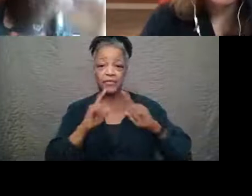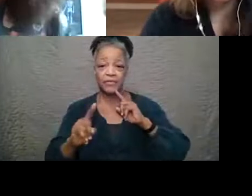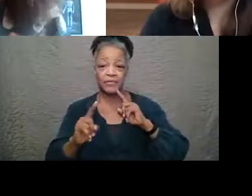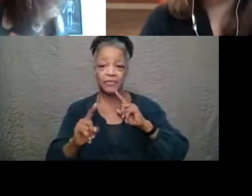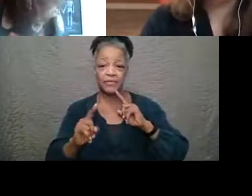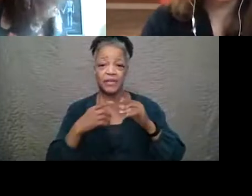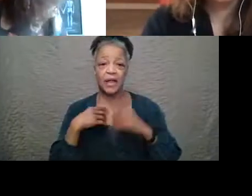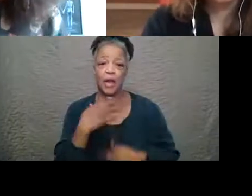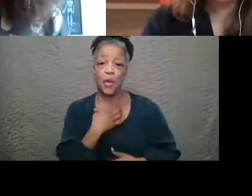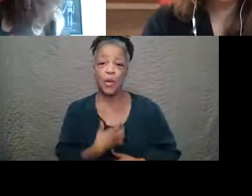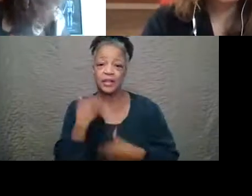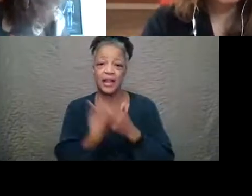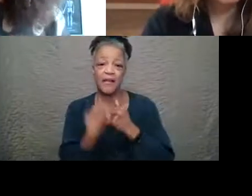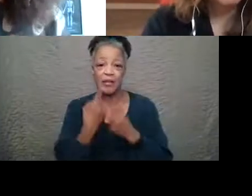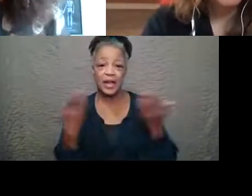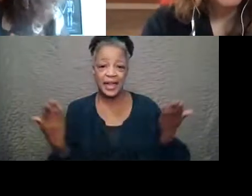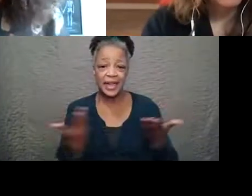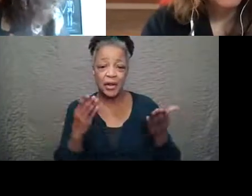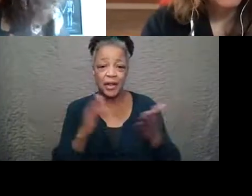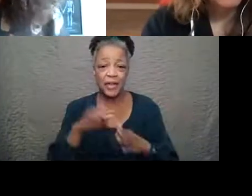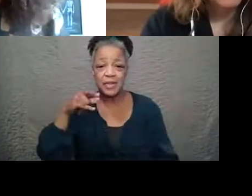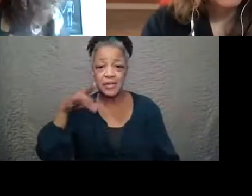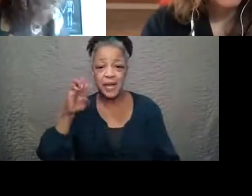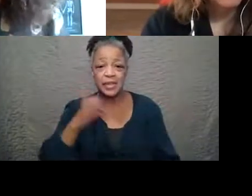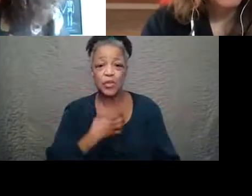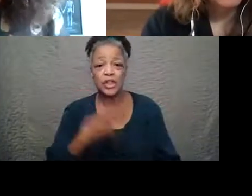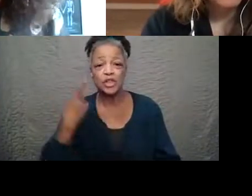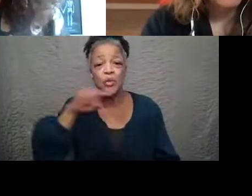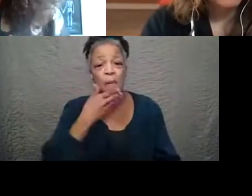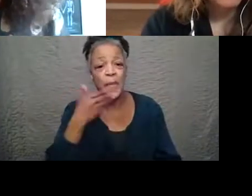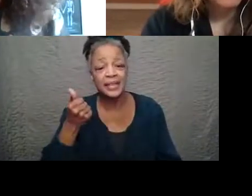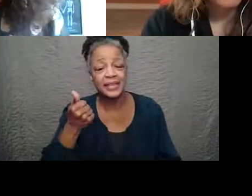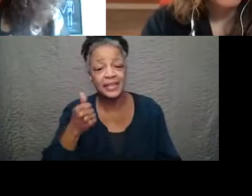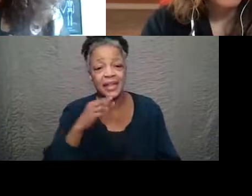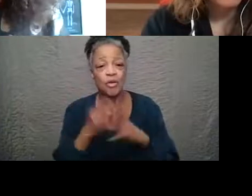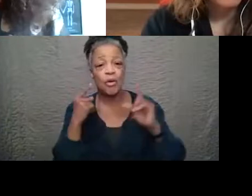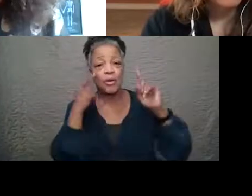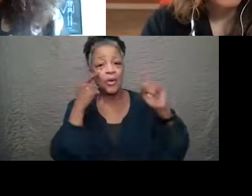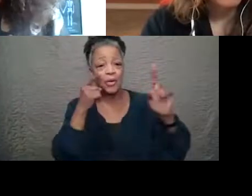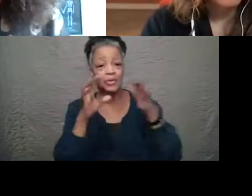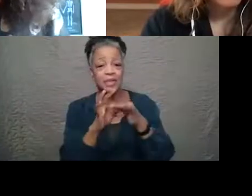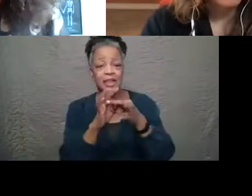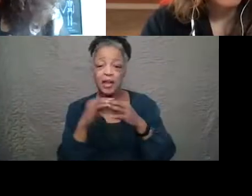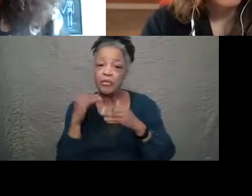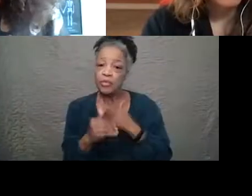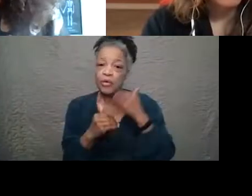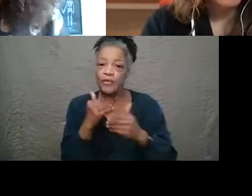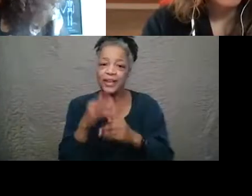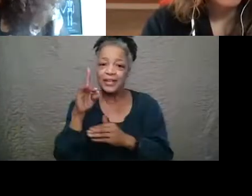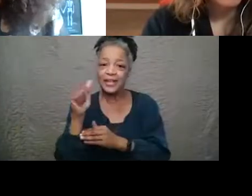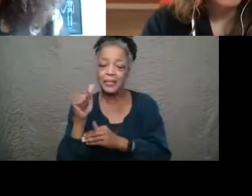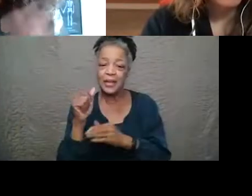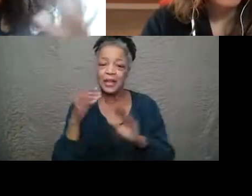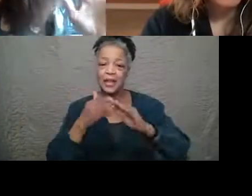and I wish everyone in this space the absolute best in your endeavors as far as moving the disability community